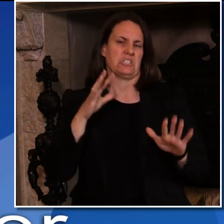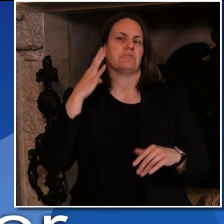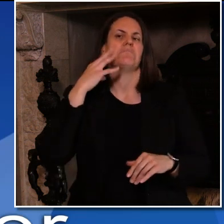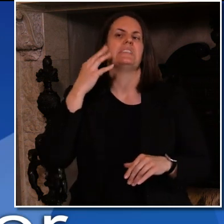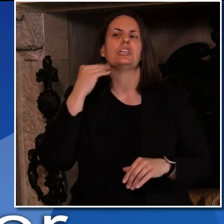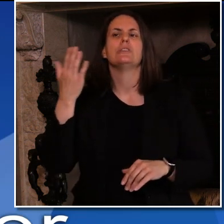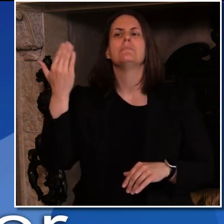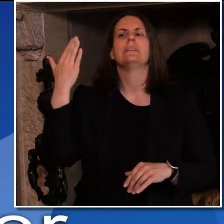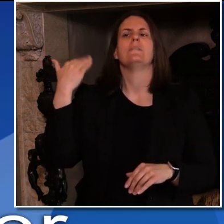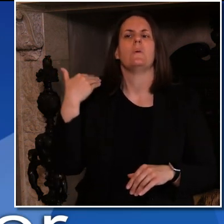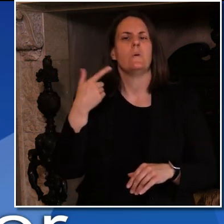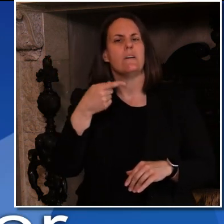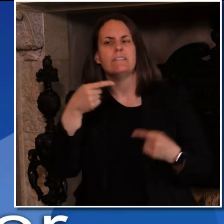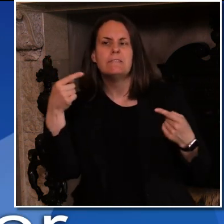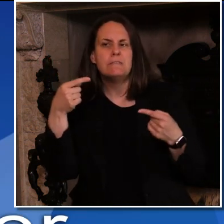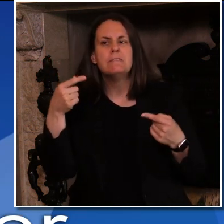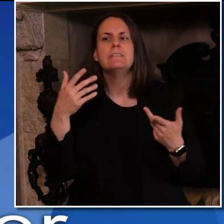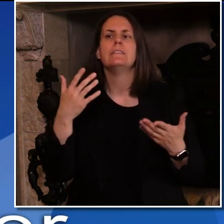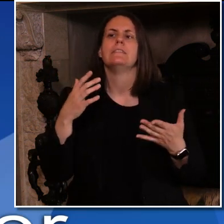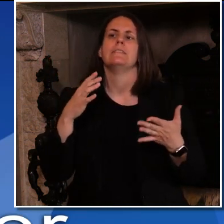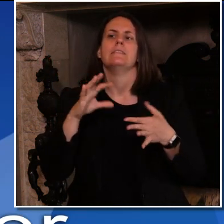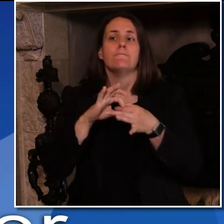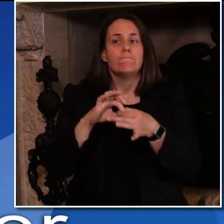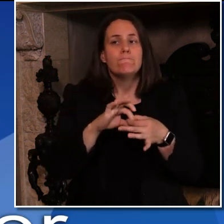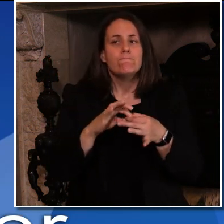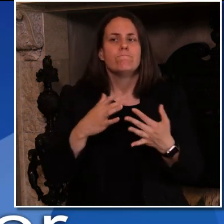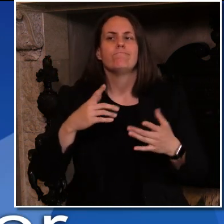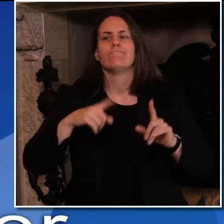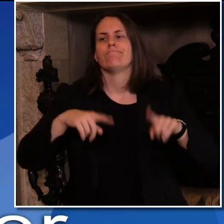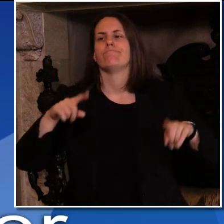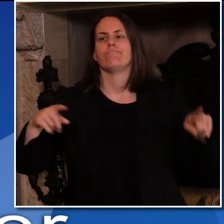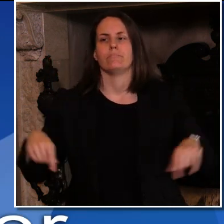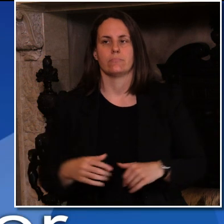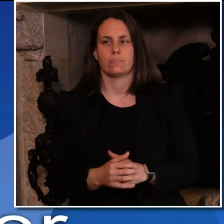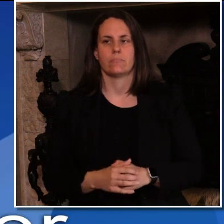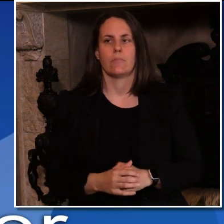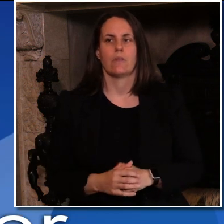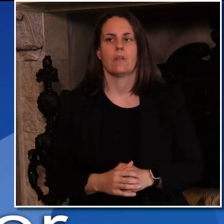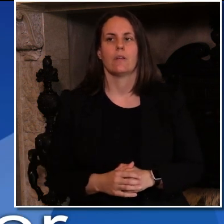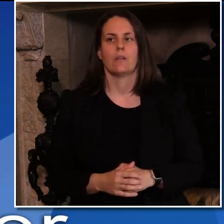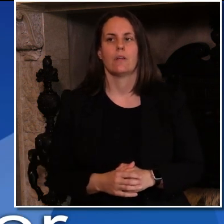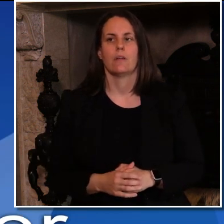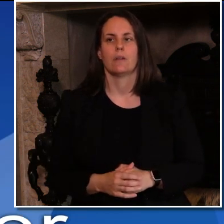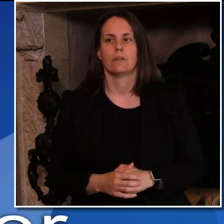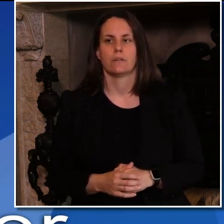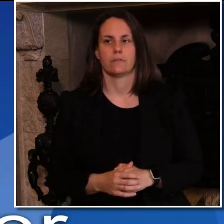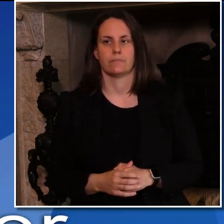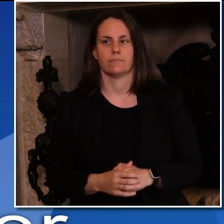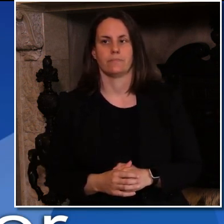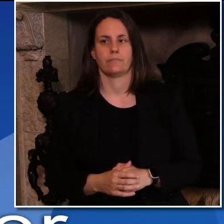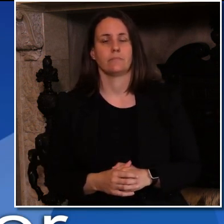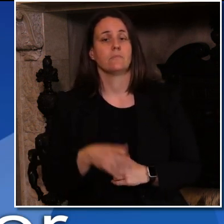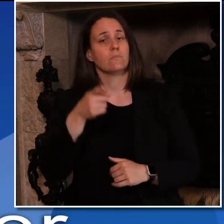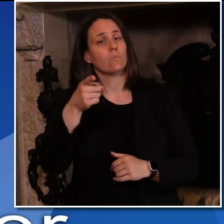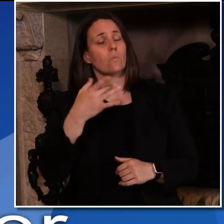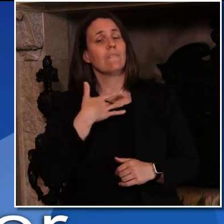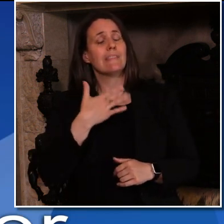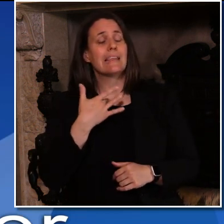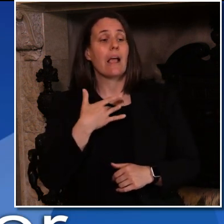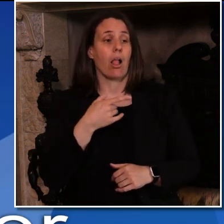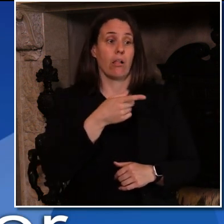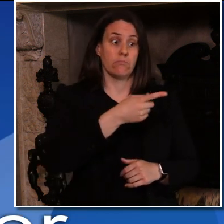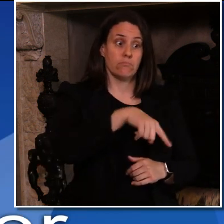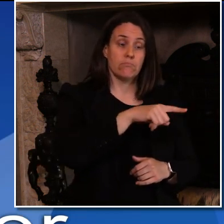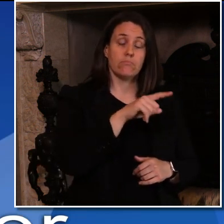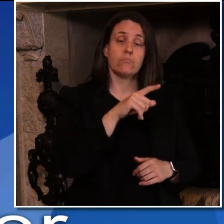the legislature needs to come to you for the working on a bipartisan basis, or what is it